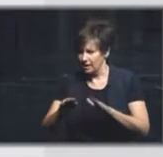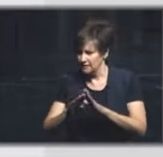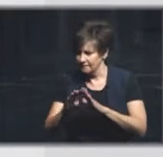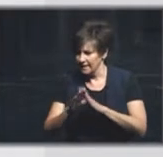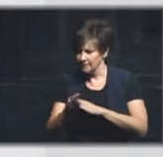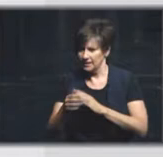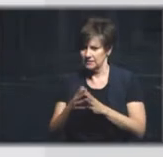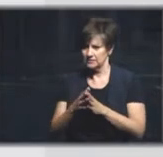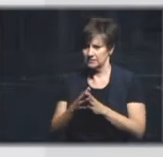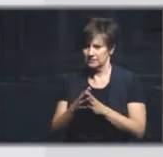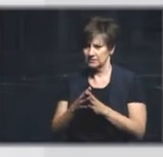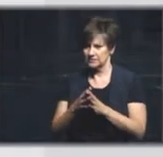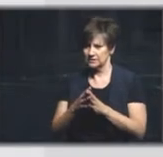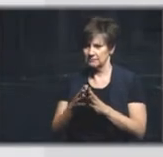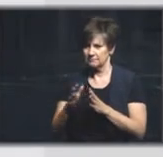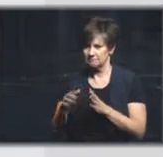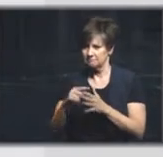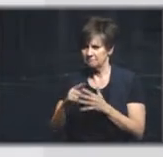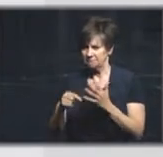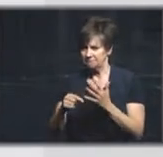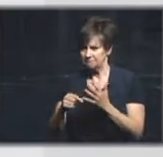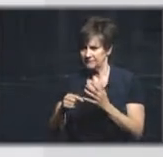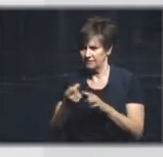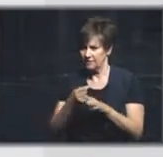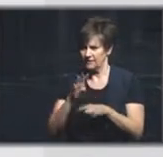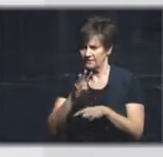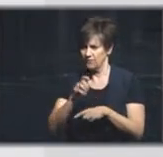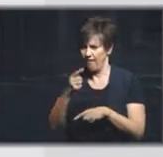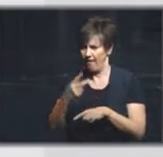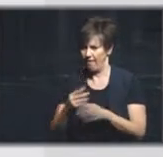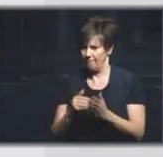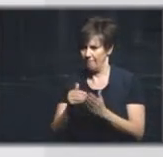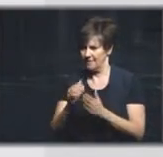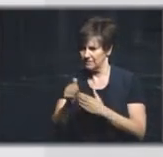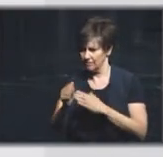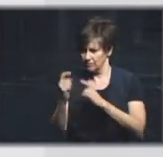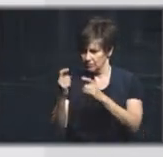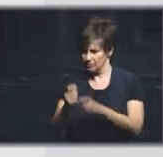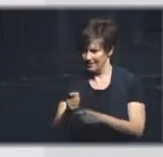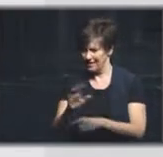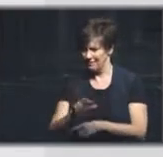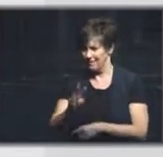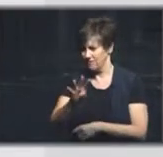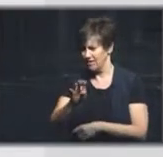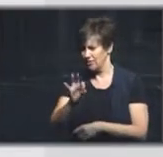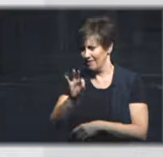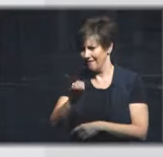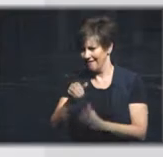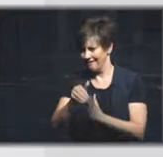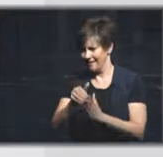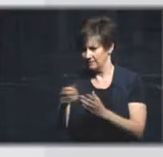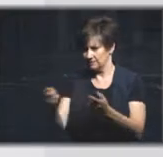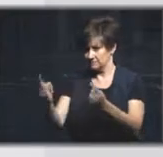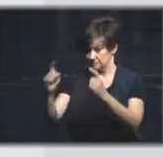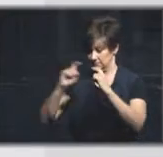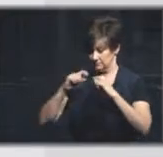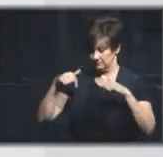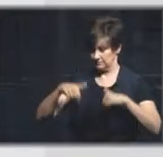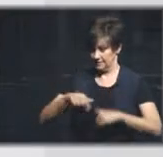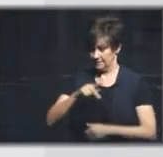development. Of this $4.5 million grant, about $490,000 is coming to Pikes Peak Community